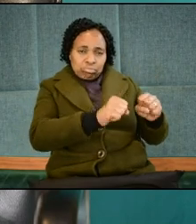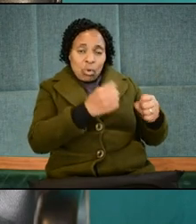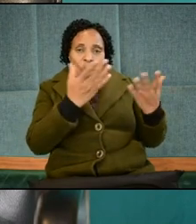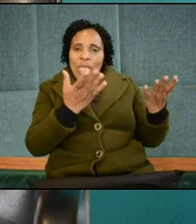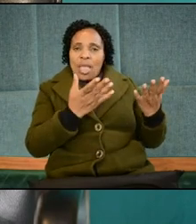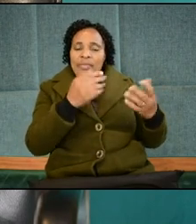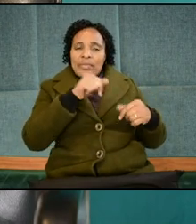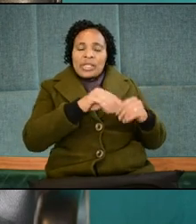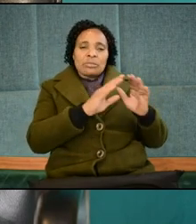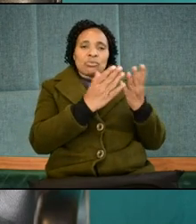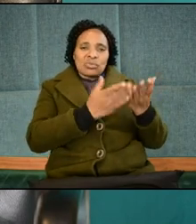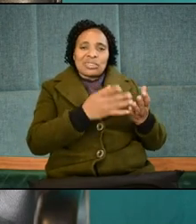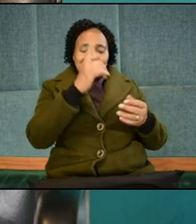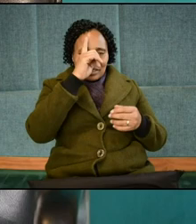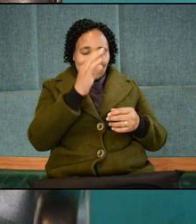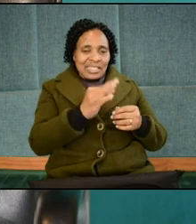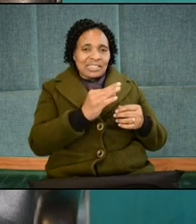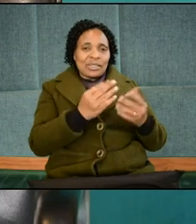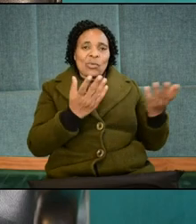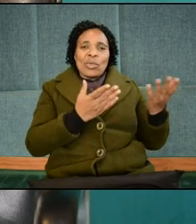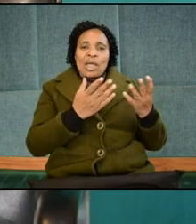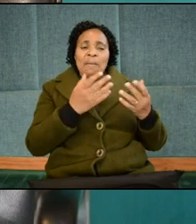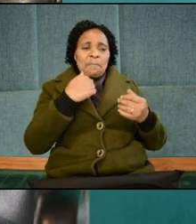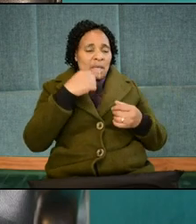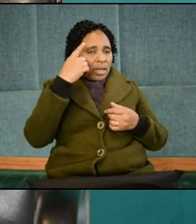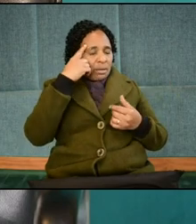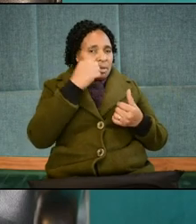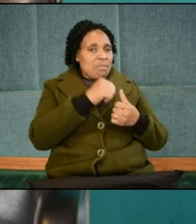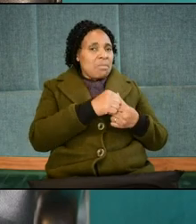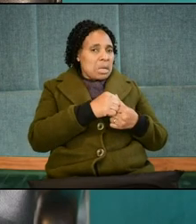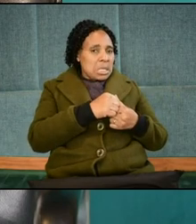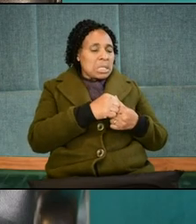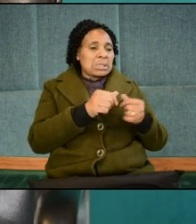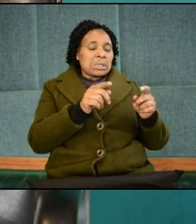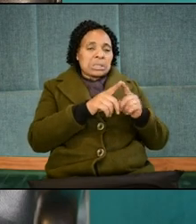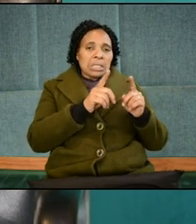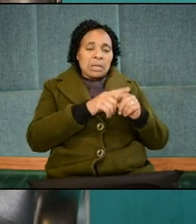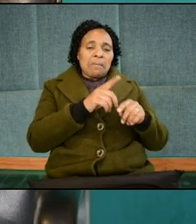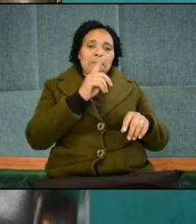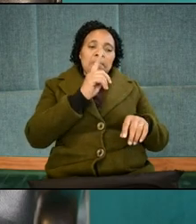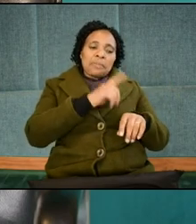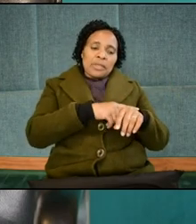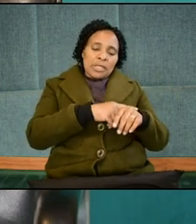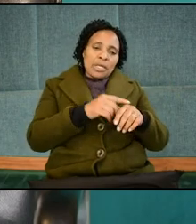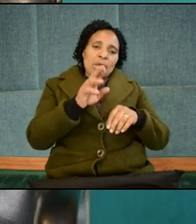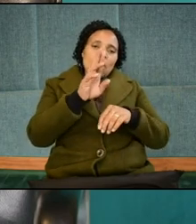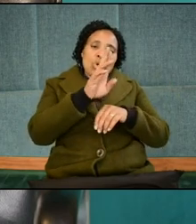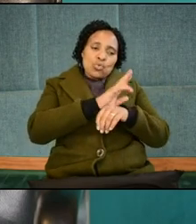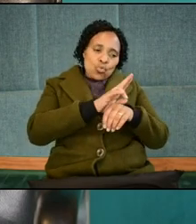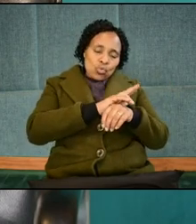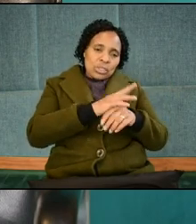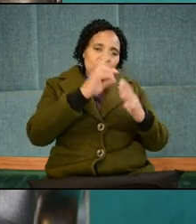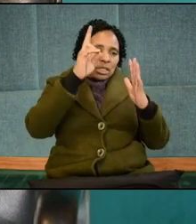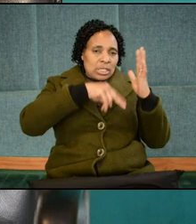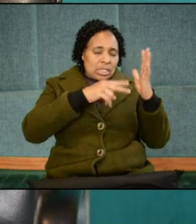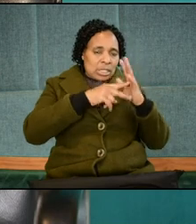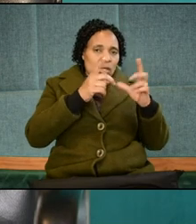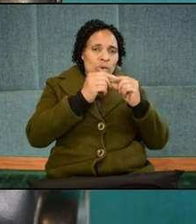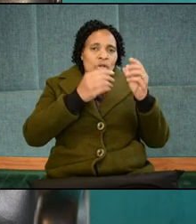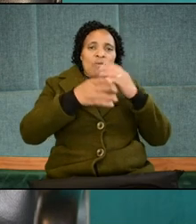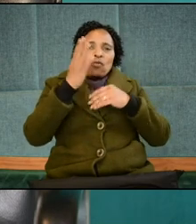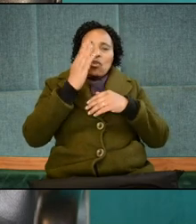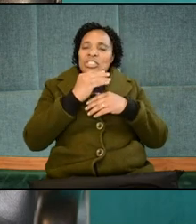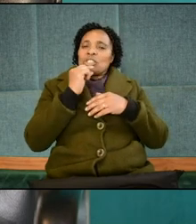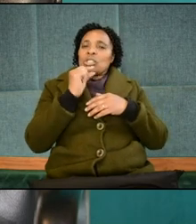serious to the extent that, you know, I started realizing that even the time I spend reading the Word of God is just